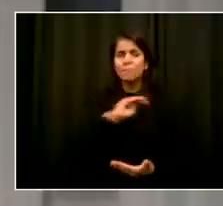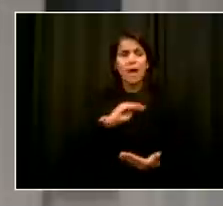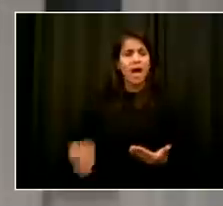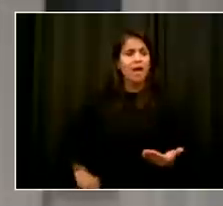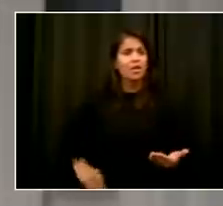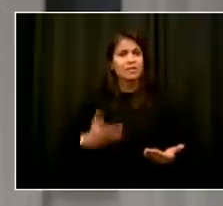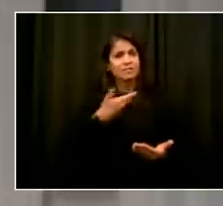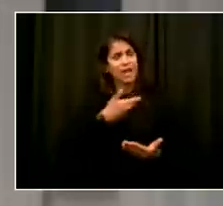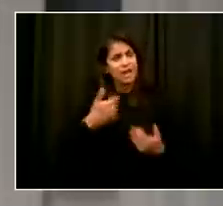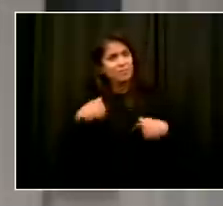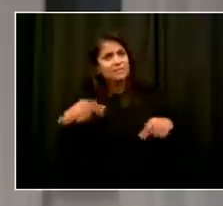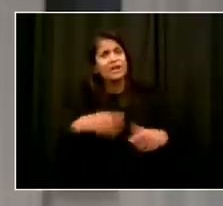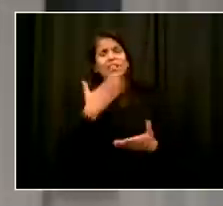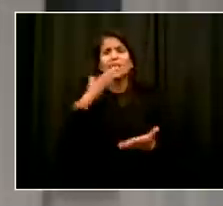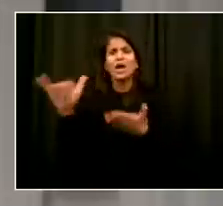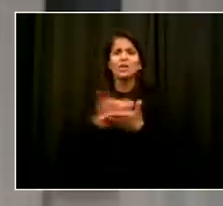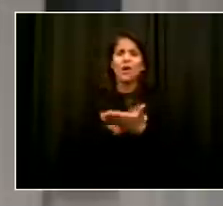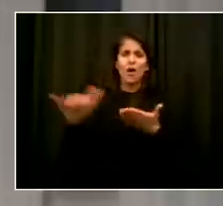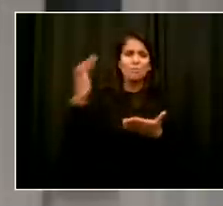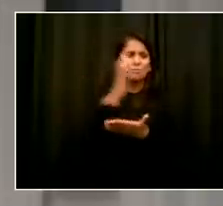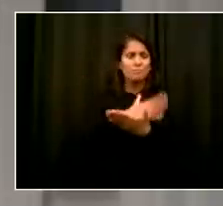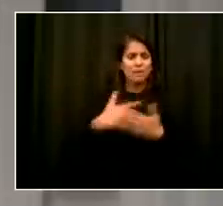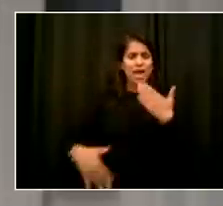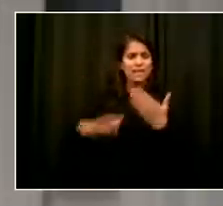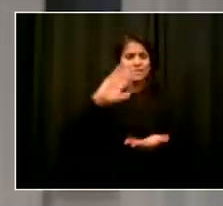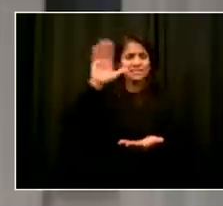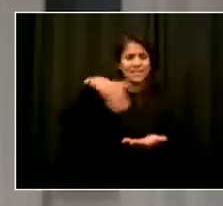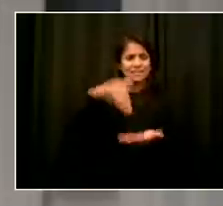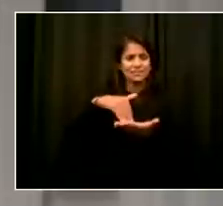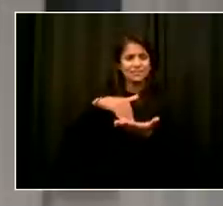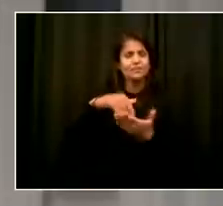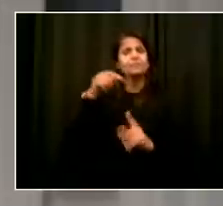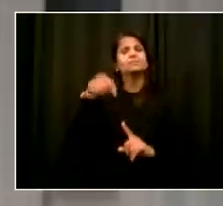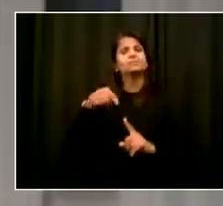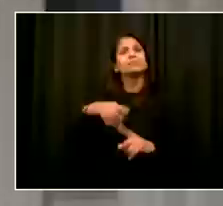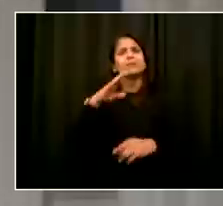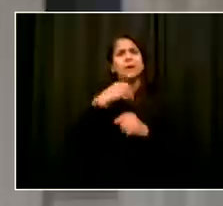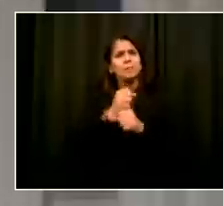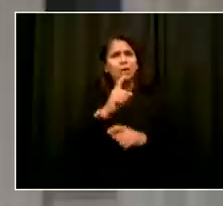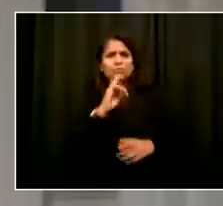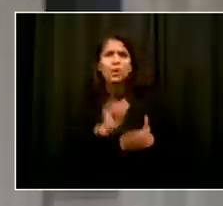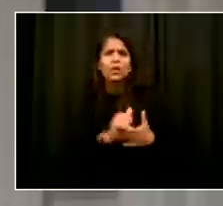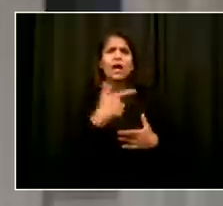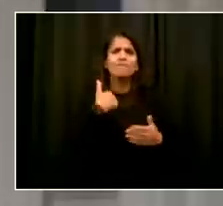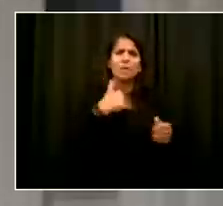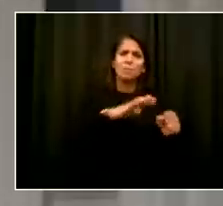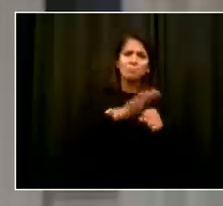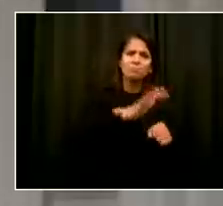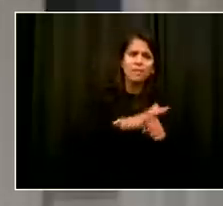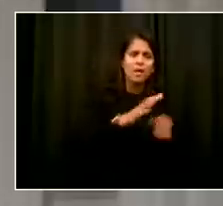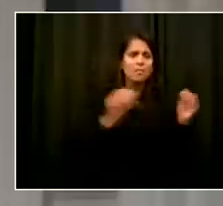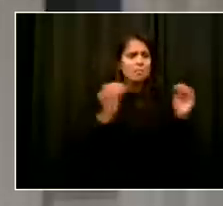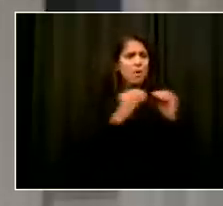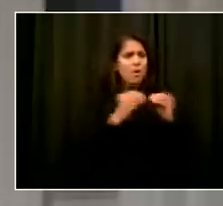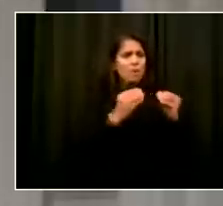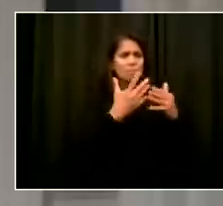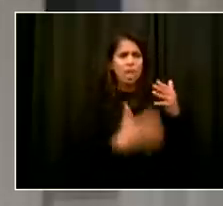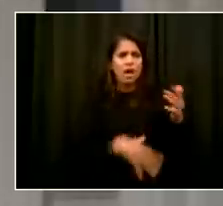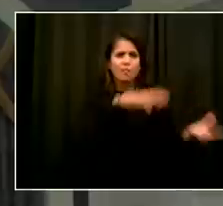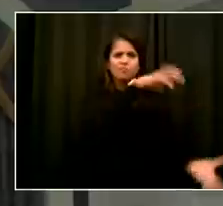to ensure that despite this pandemic, New Yorkers like me continue to receive the life-saving blood that we really need to survive.